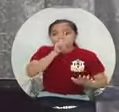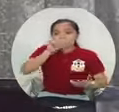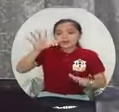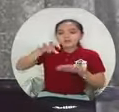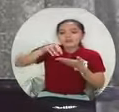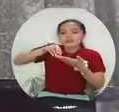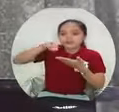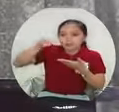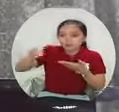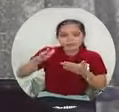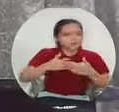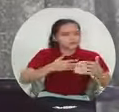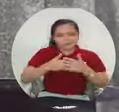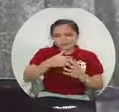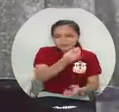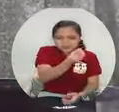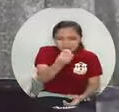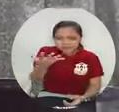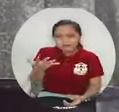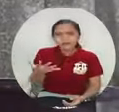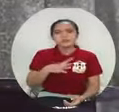becoming dependable.